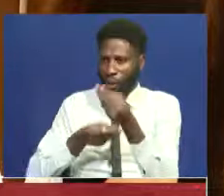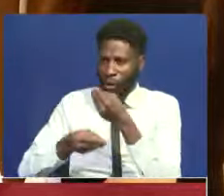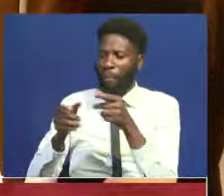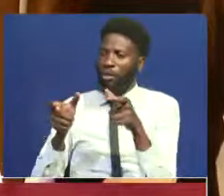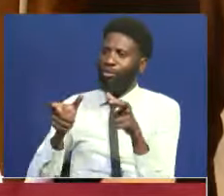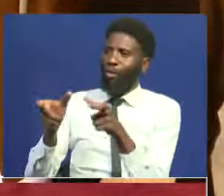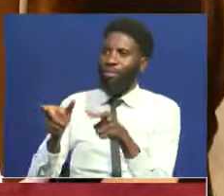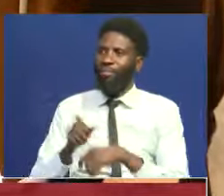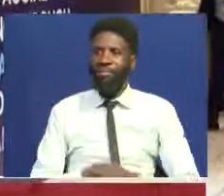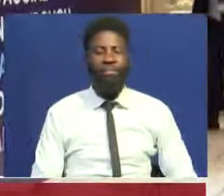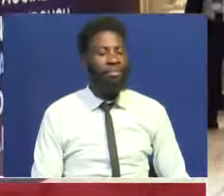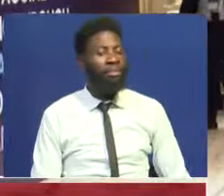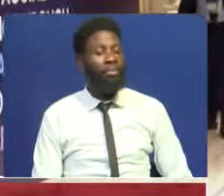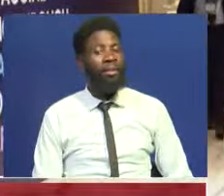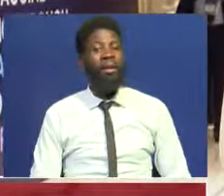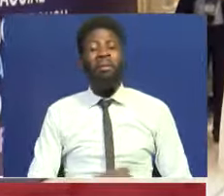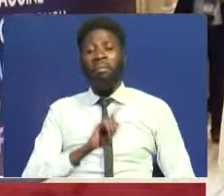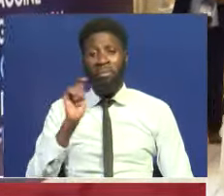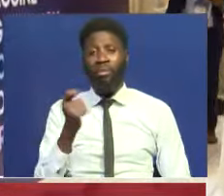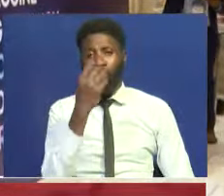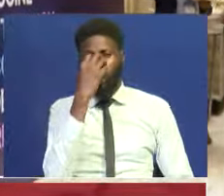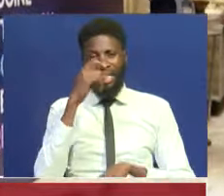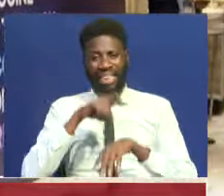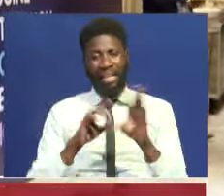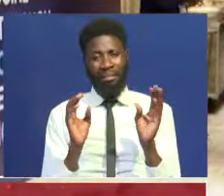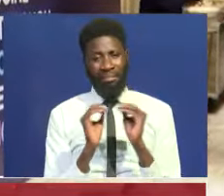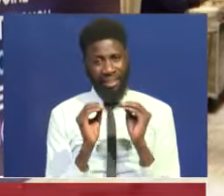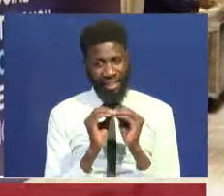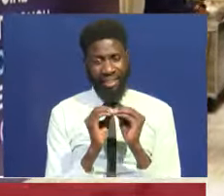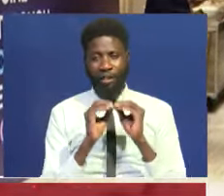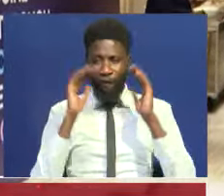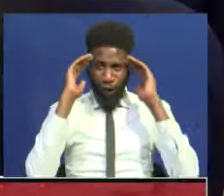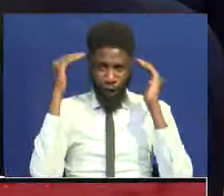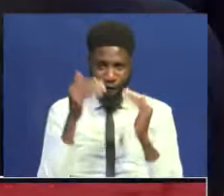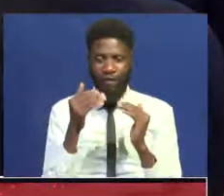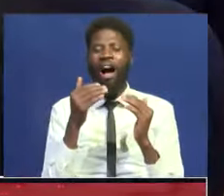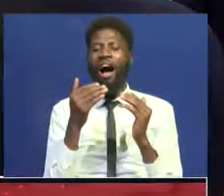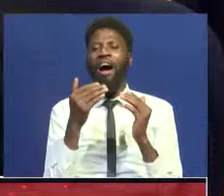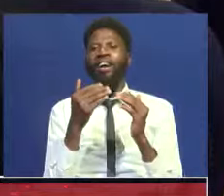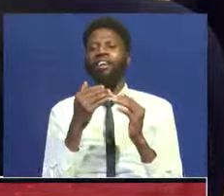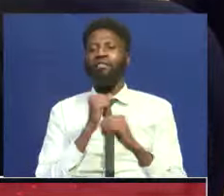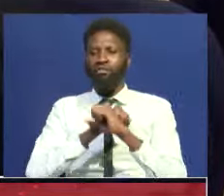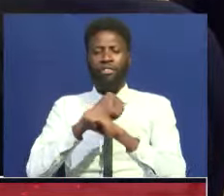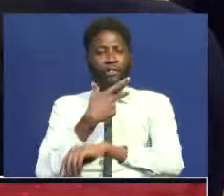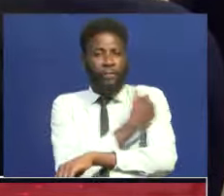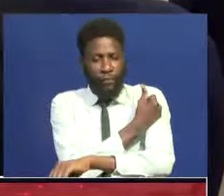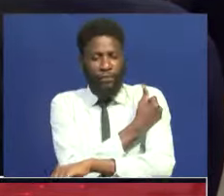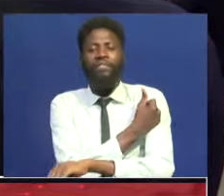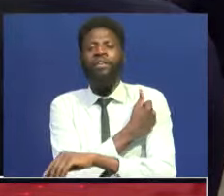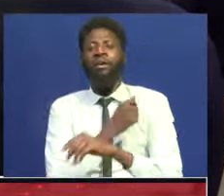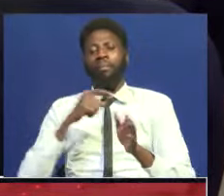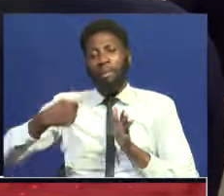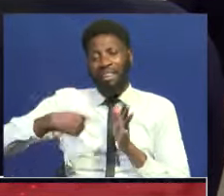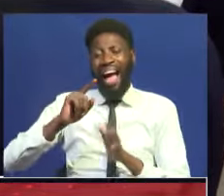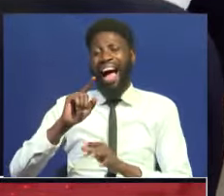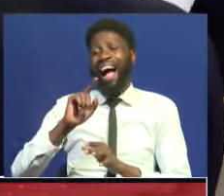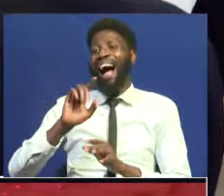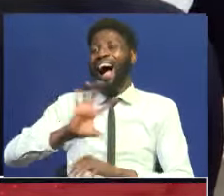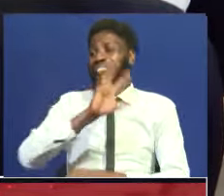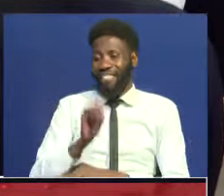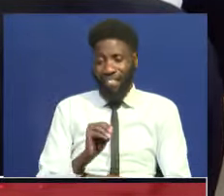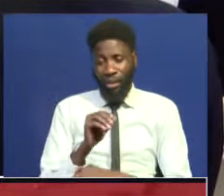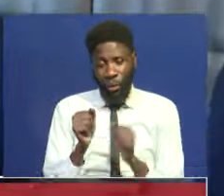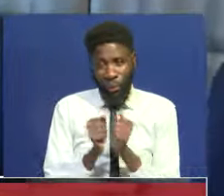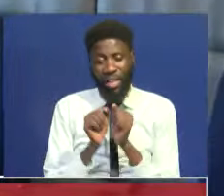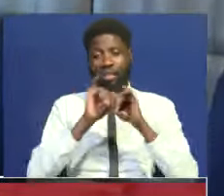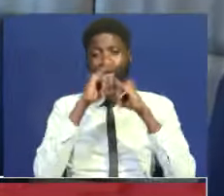President William Ruto, while co-hosting a meeting on vaccine manufacturing in Africa with the International Vaccine Institute in Addis Ababa, Ethiopia, also said